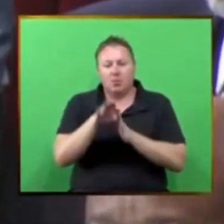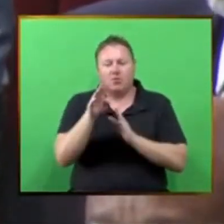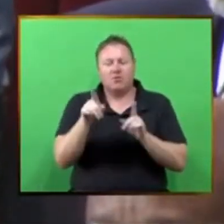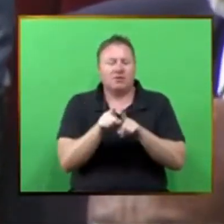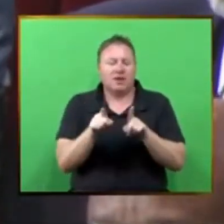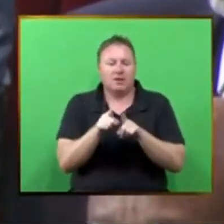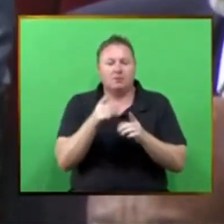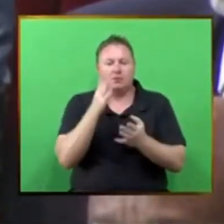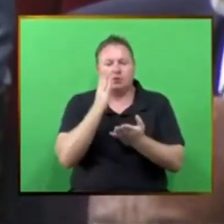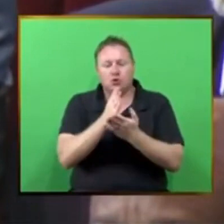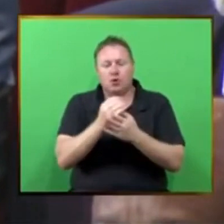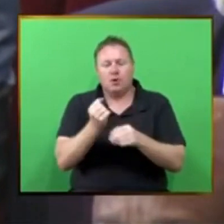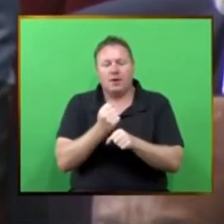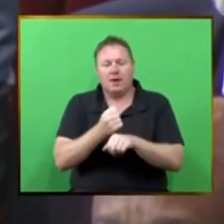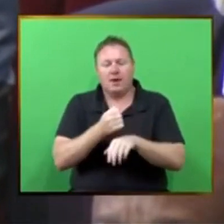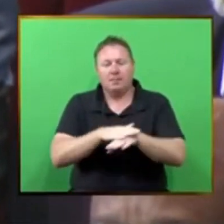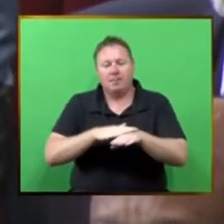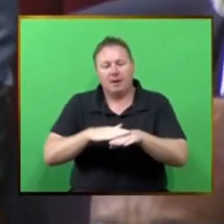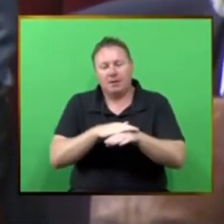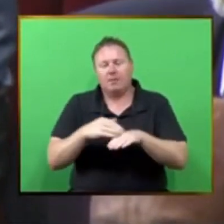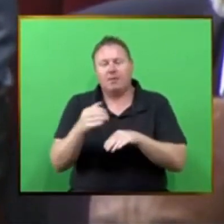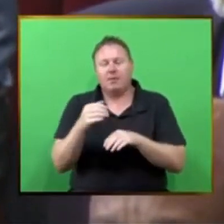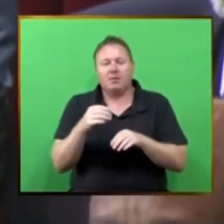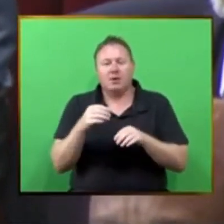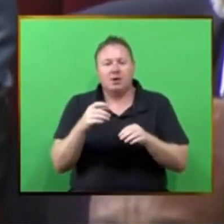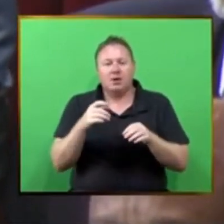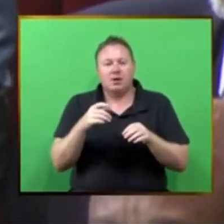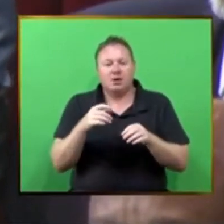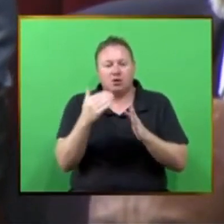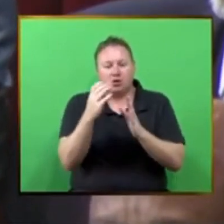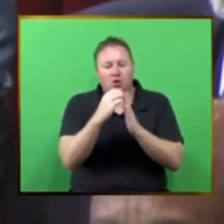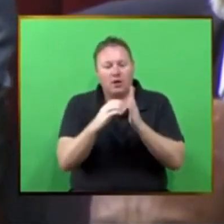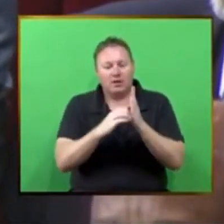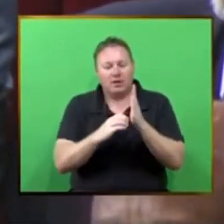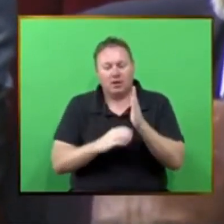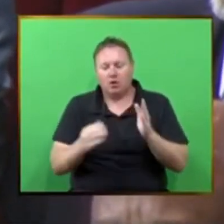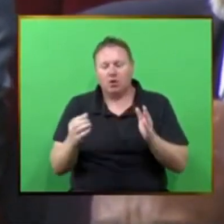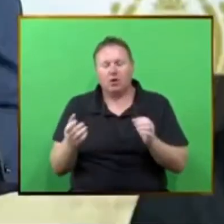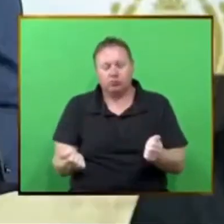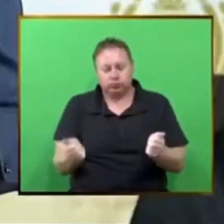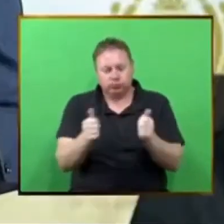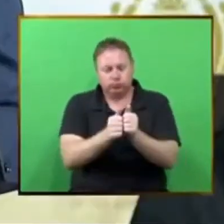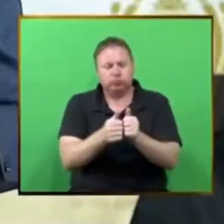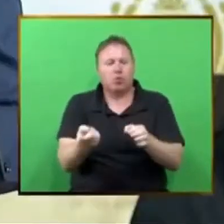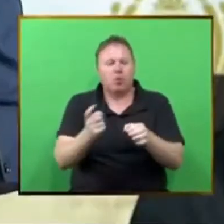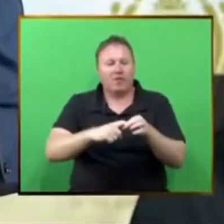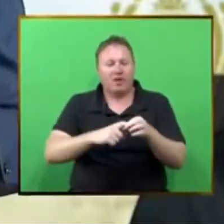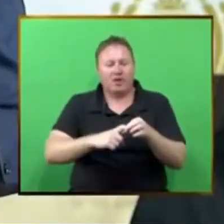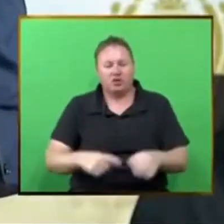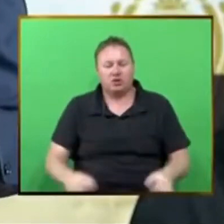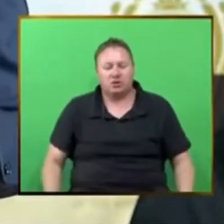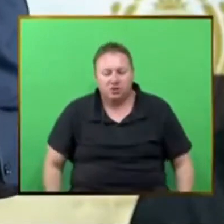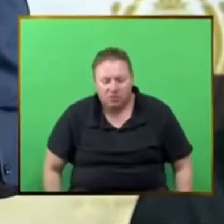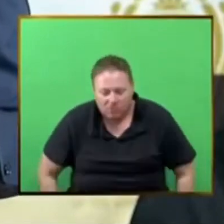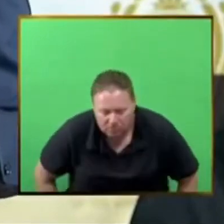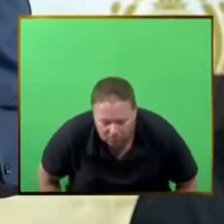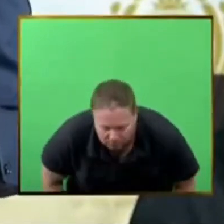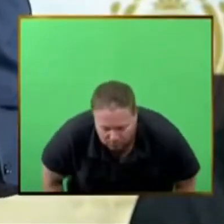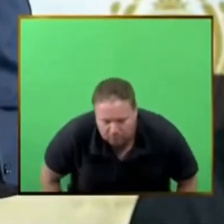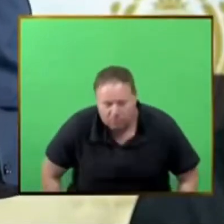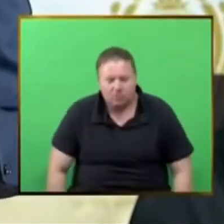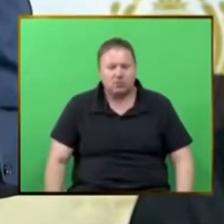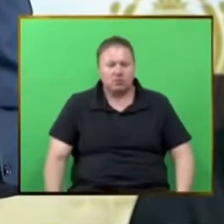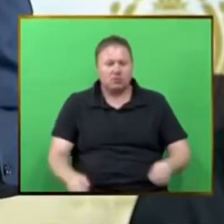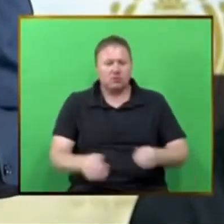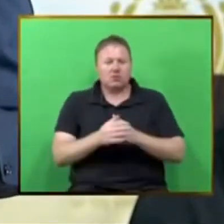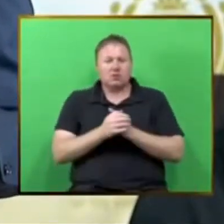be certified as accredited for contracting under NHI. Strengthening facilities and